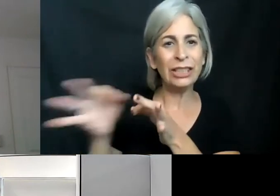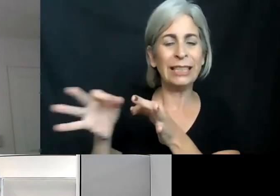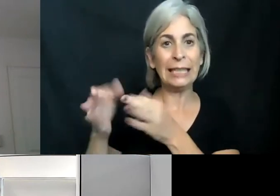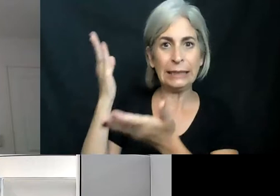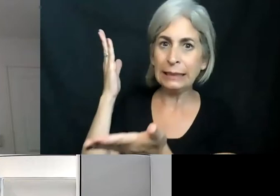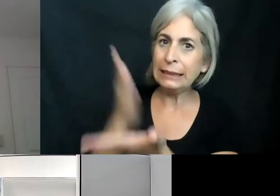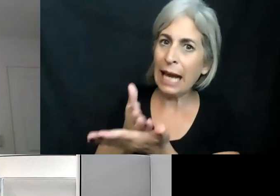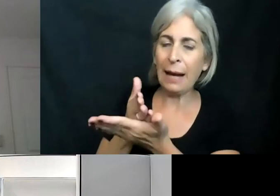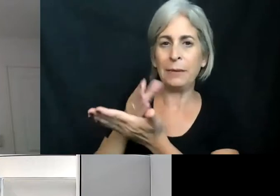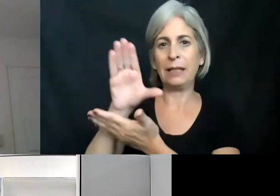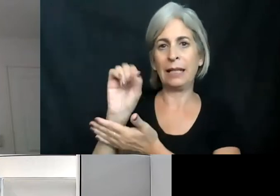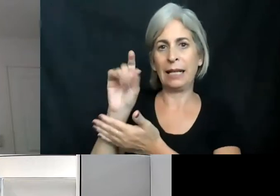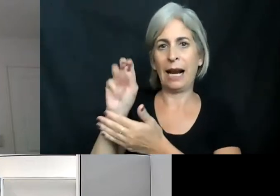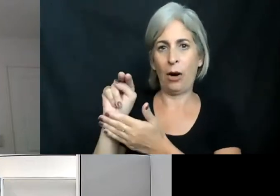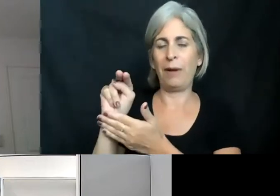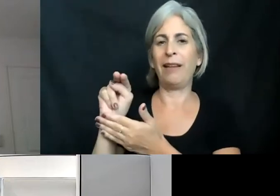emissions at the source.